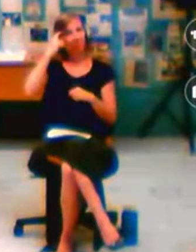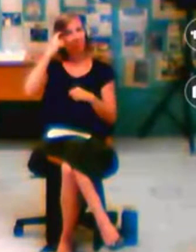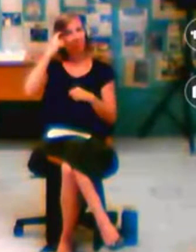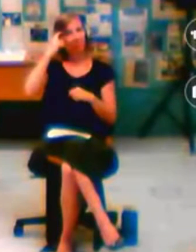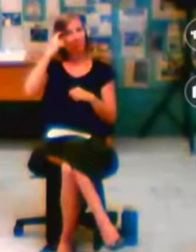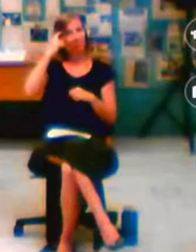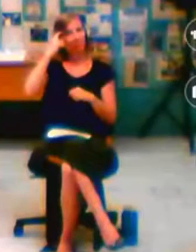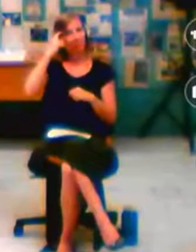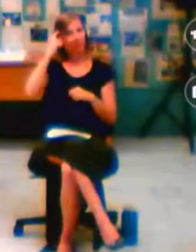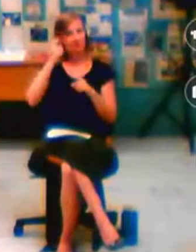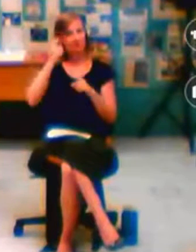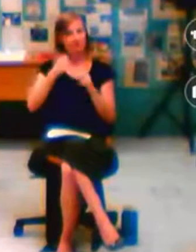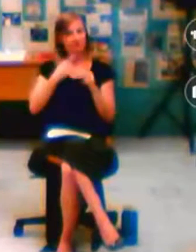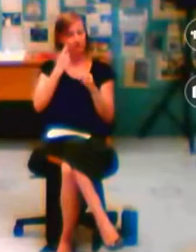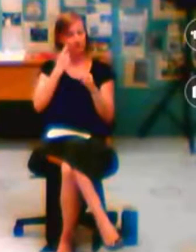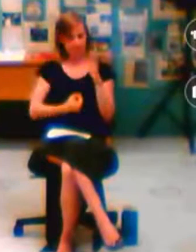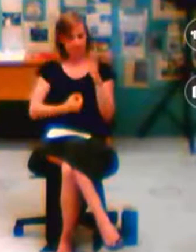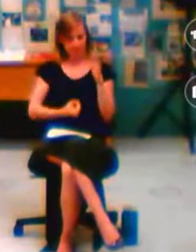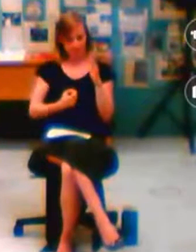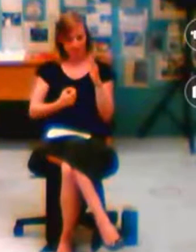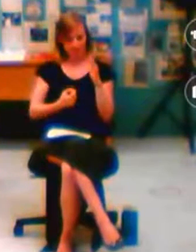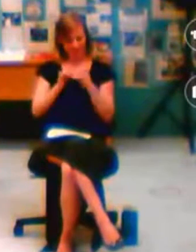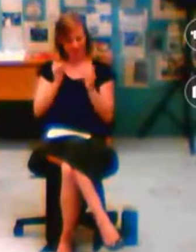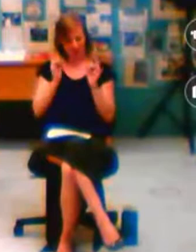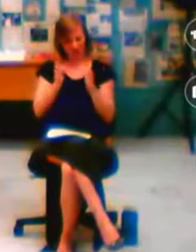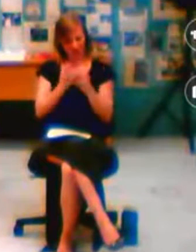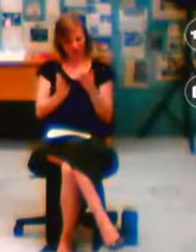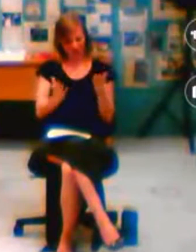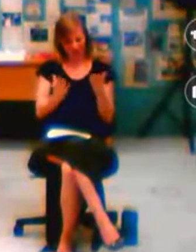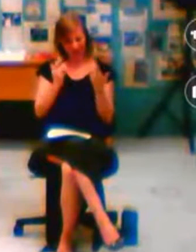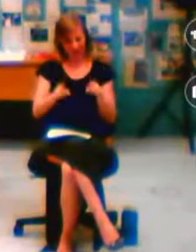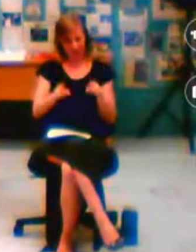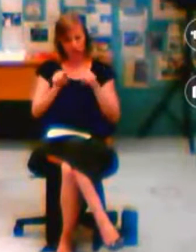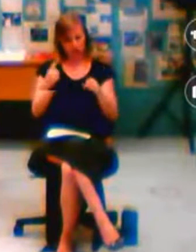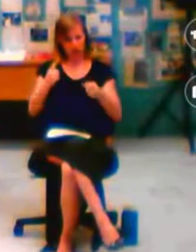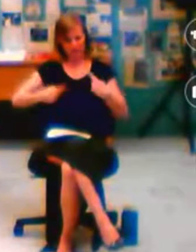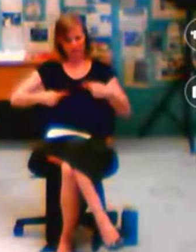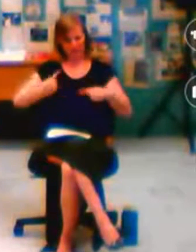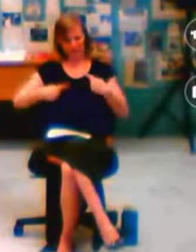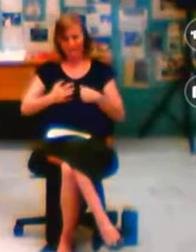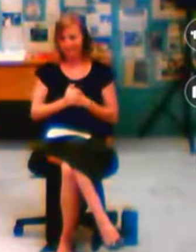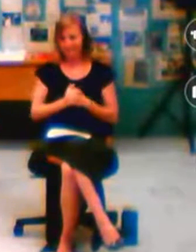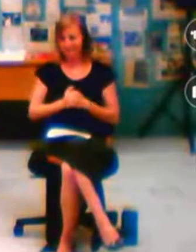far more physicians that move here because they prefer this system to the Canadian one.